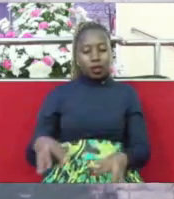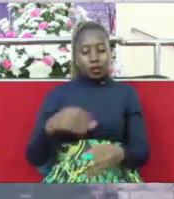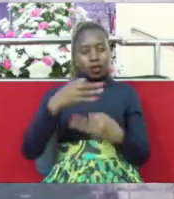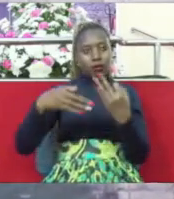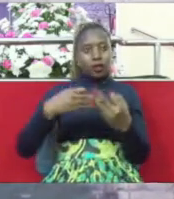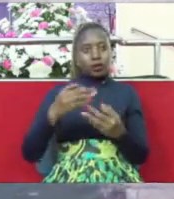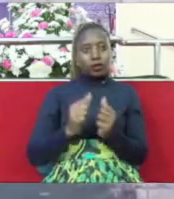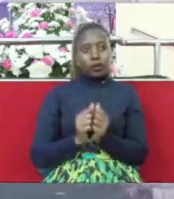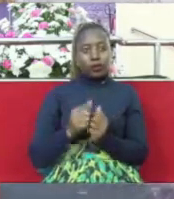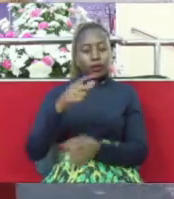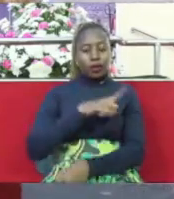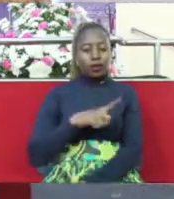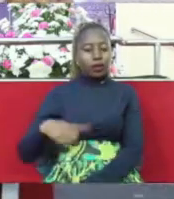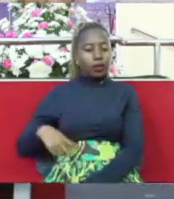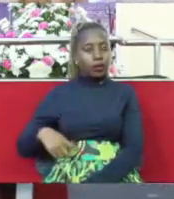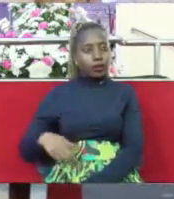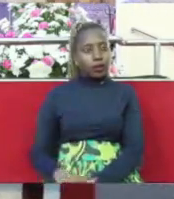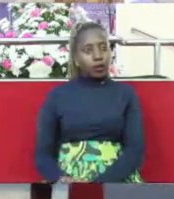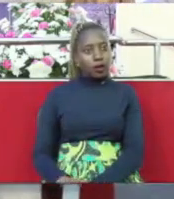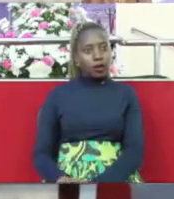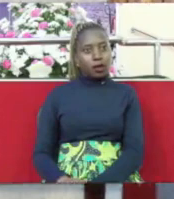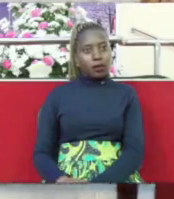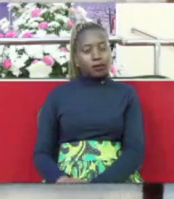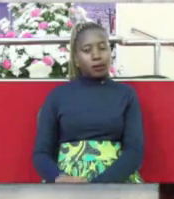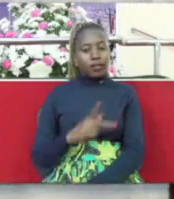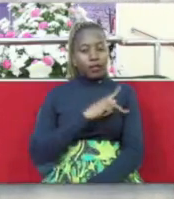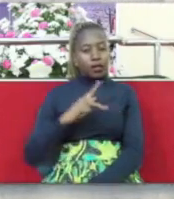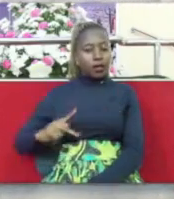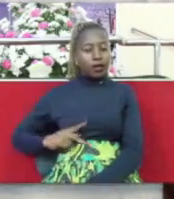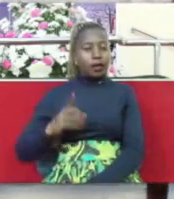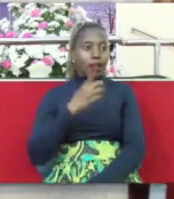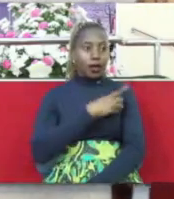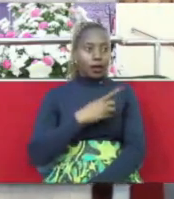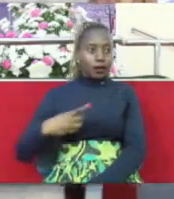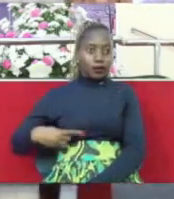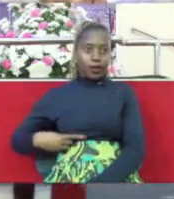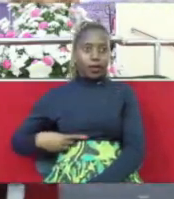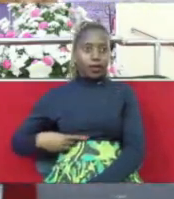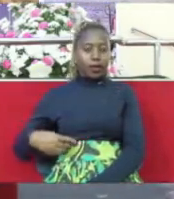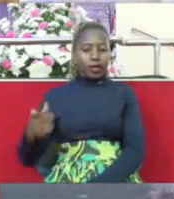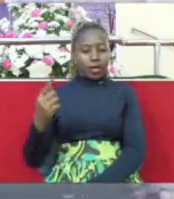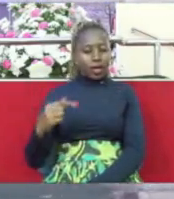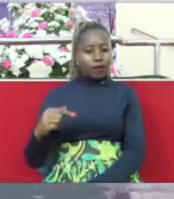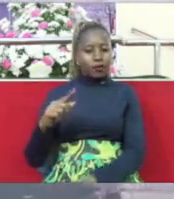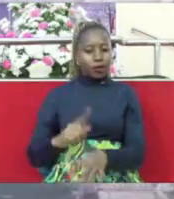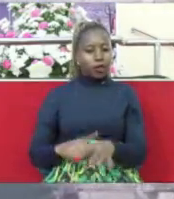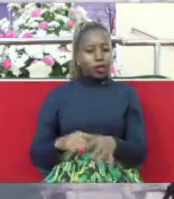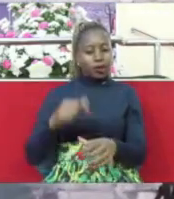mahali alipo that is King David. And he gets to a point he realizes it and he